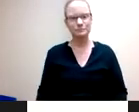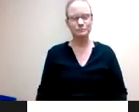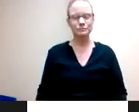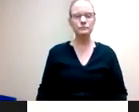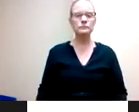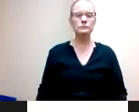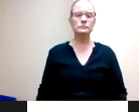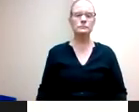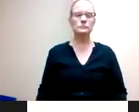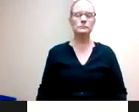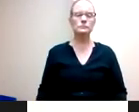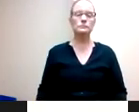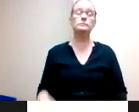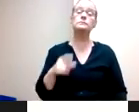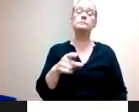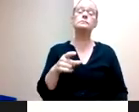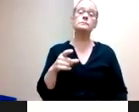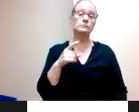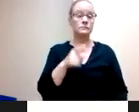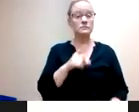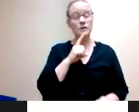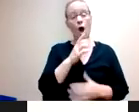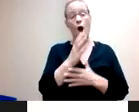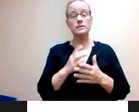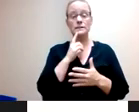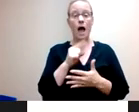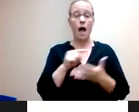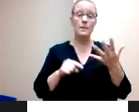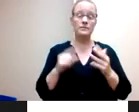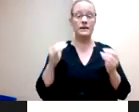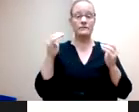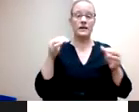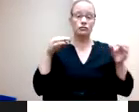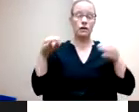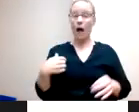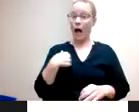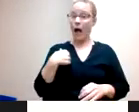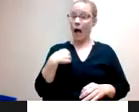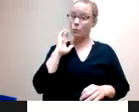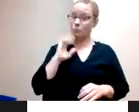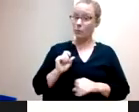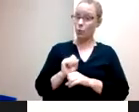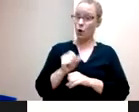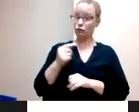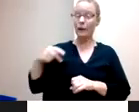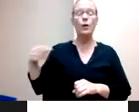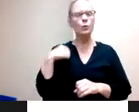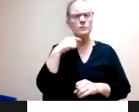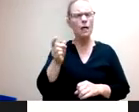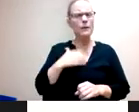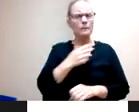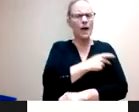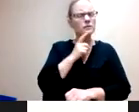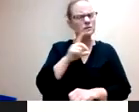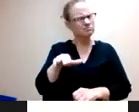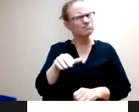So here's some advanced directives that I think I actually, as an internist, would tell all my patients about healthcare proxies 18 and